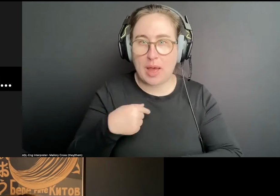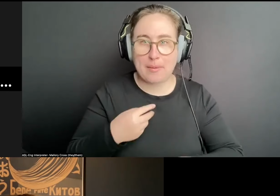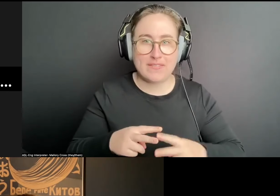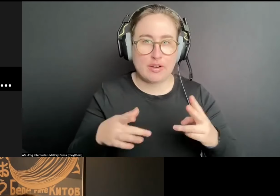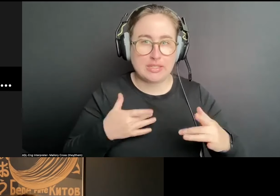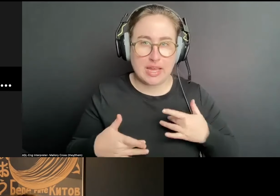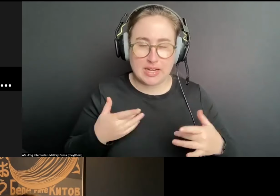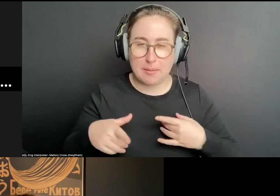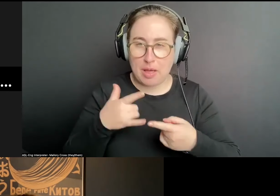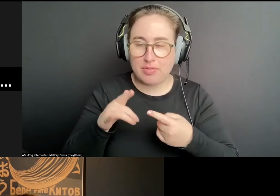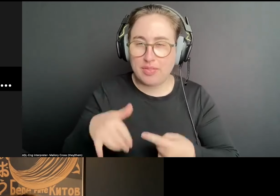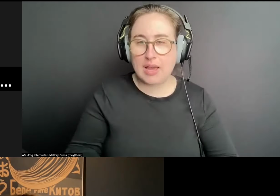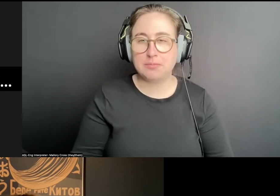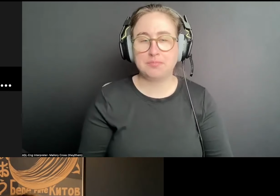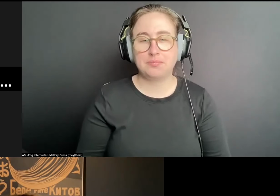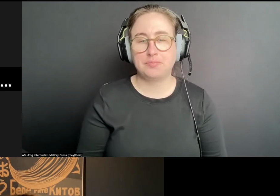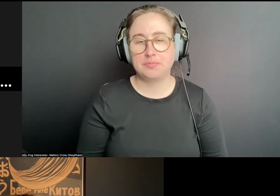that.